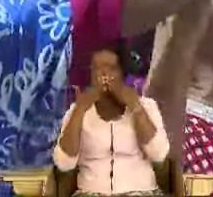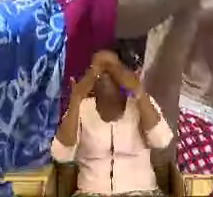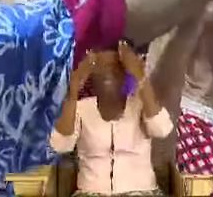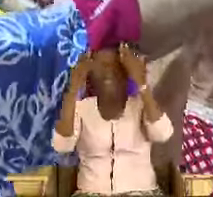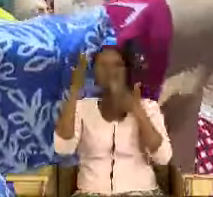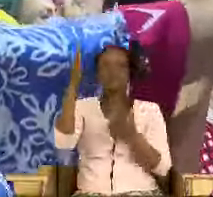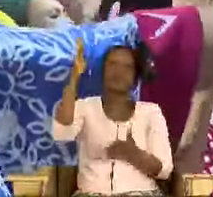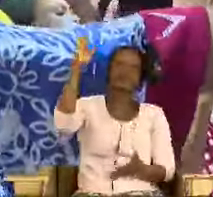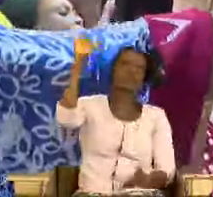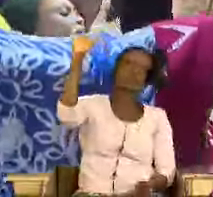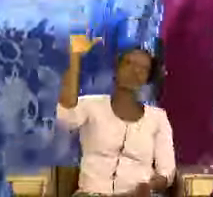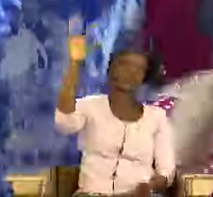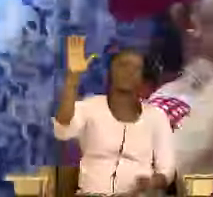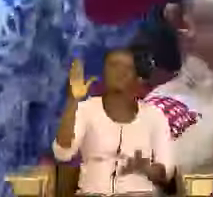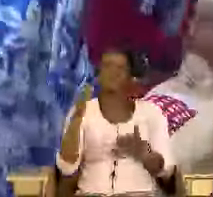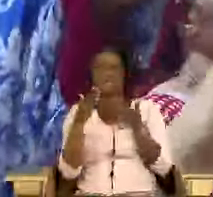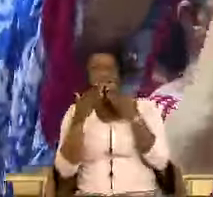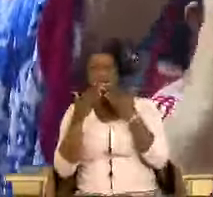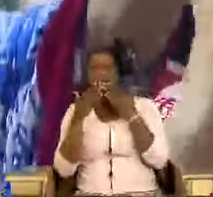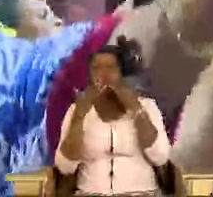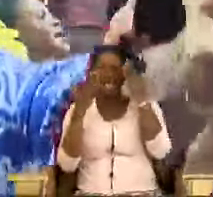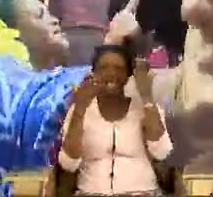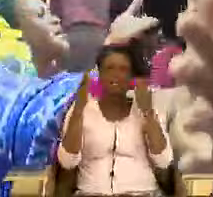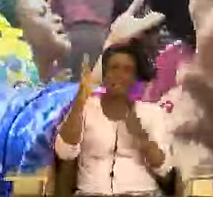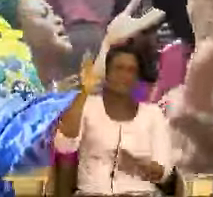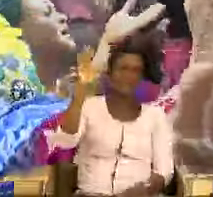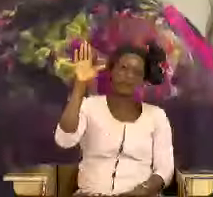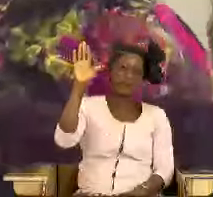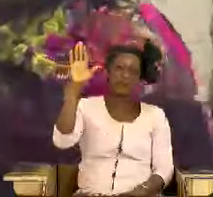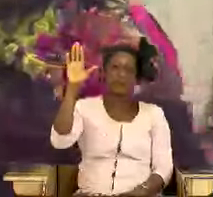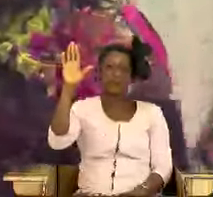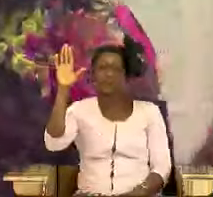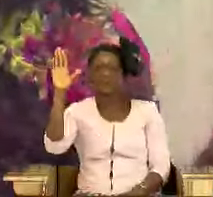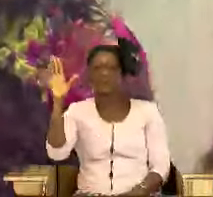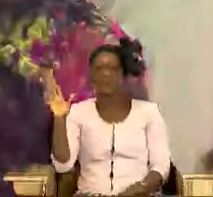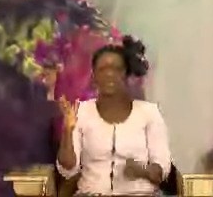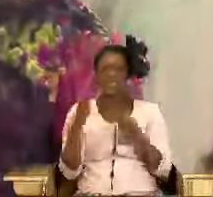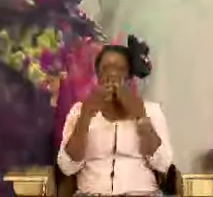who I say who I